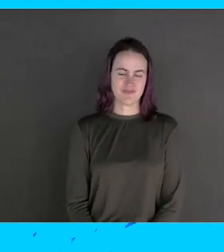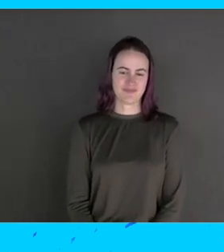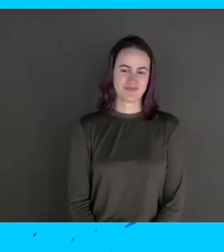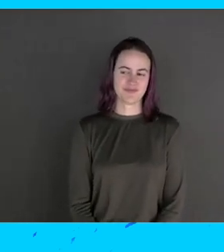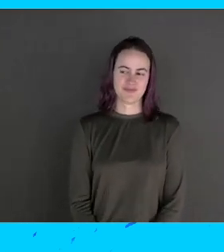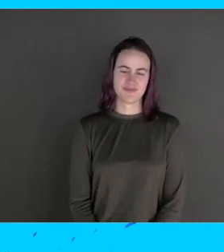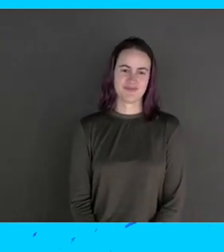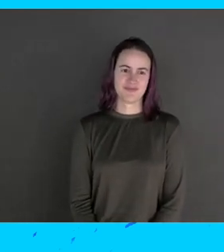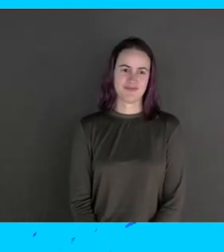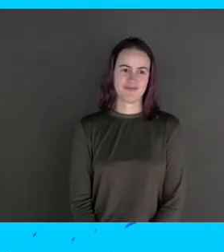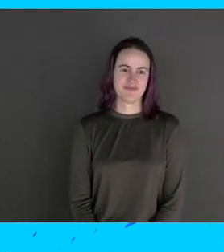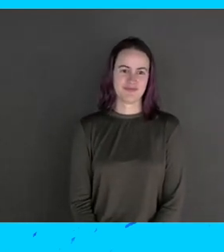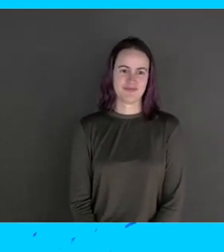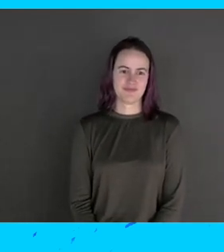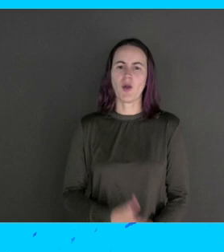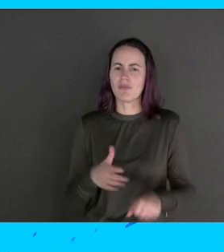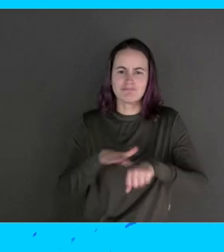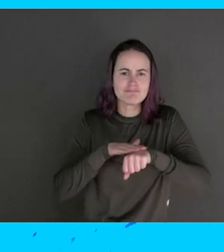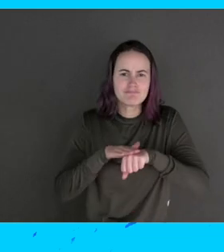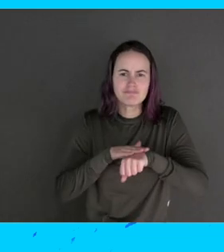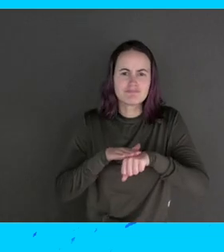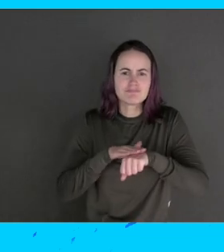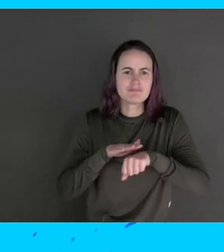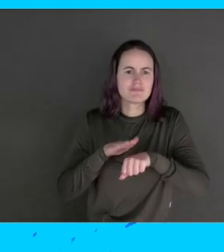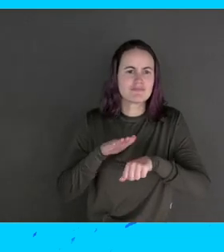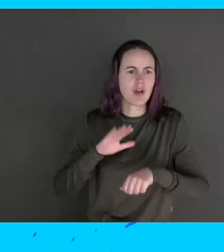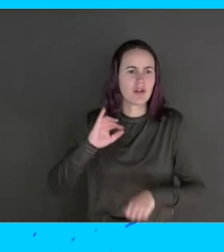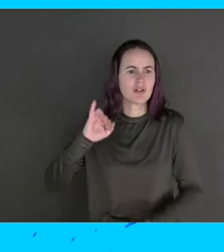Or actually, Julia, I think.